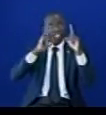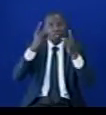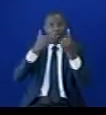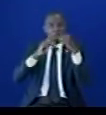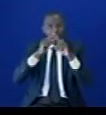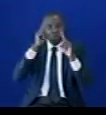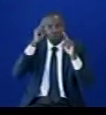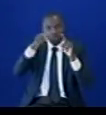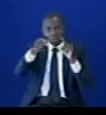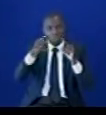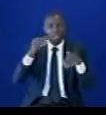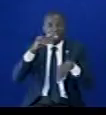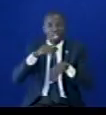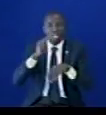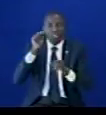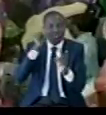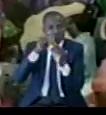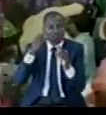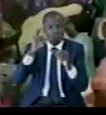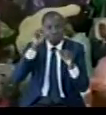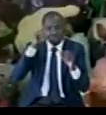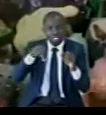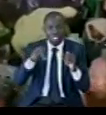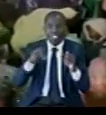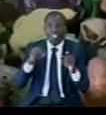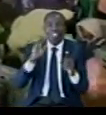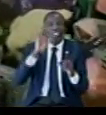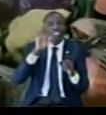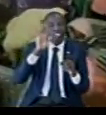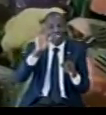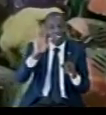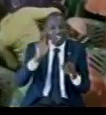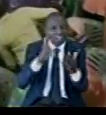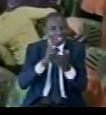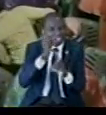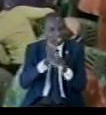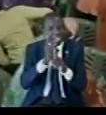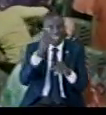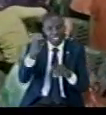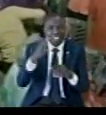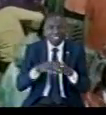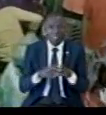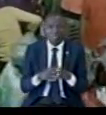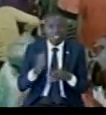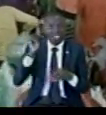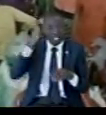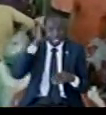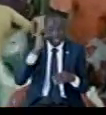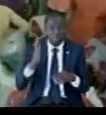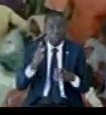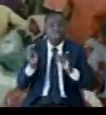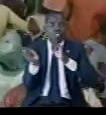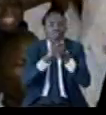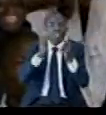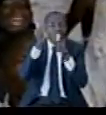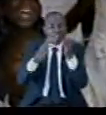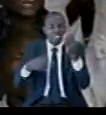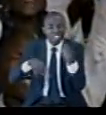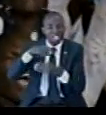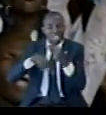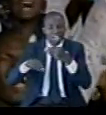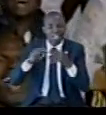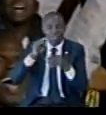need right there. You'll turn everything around in your life in